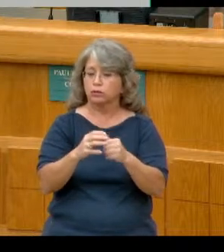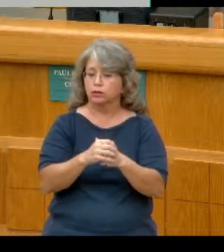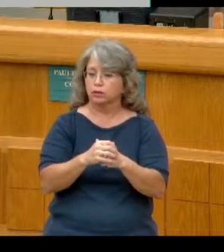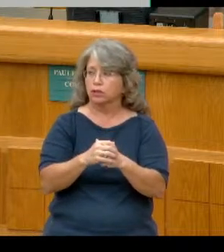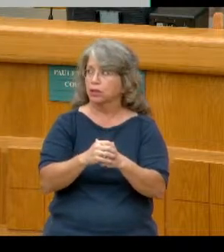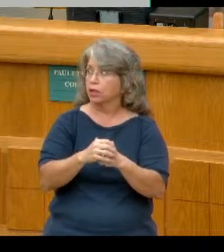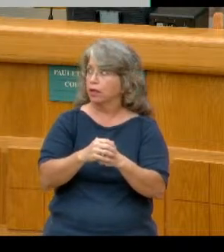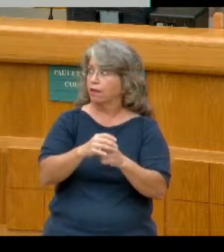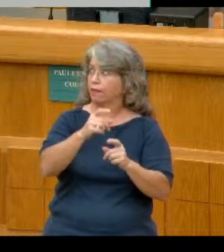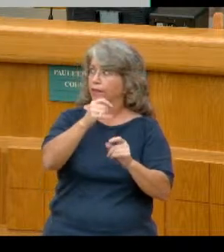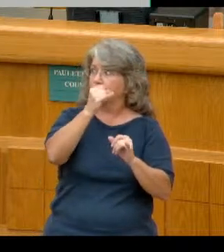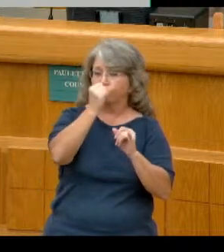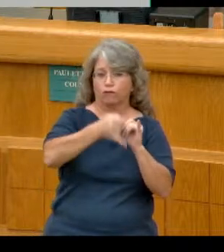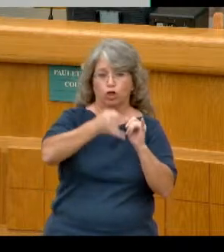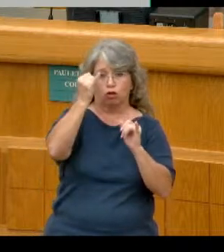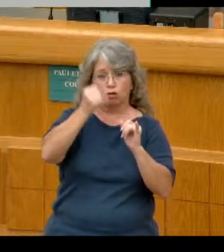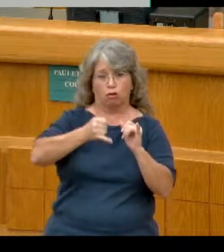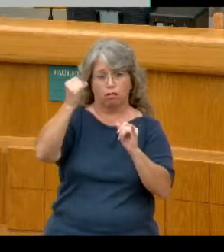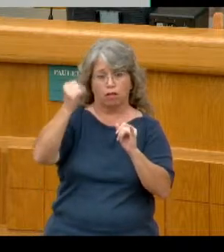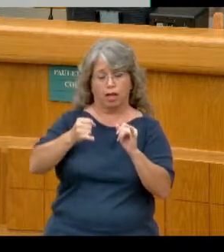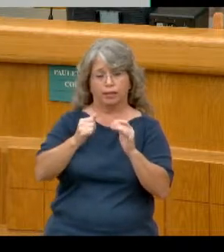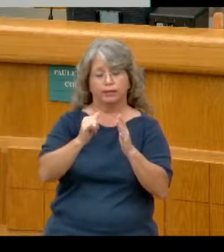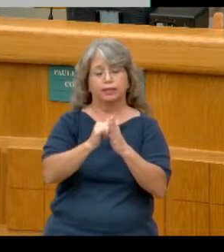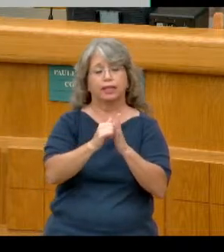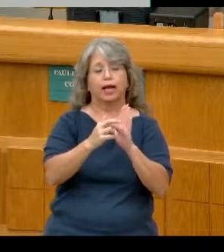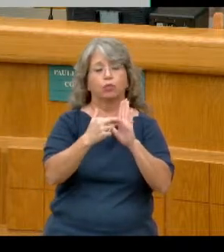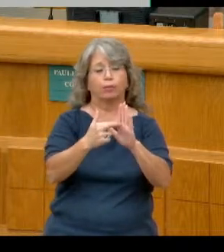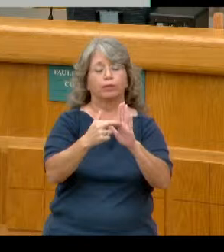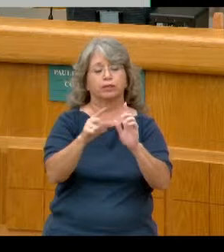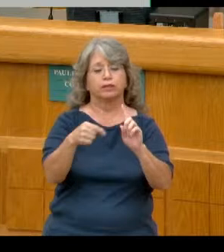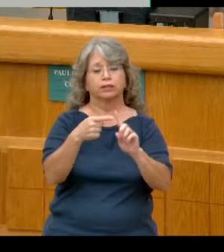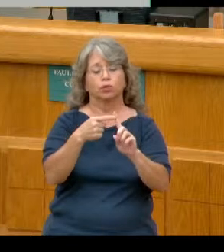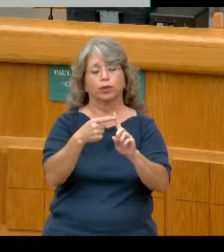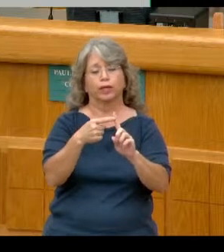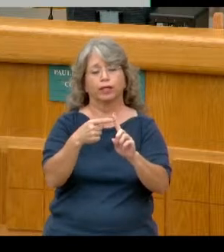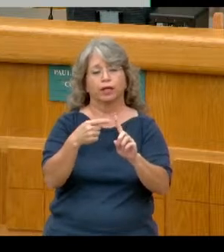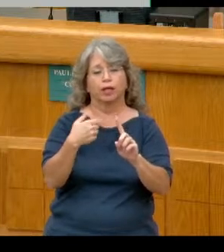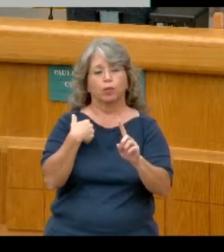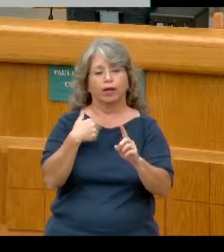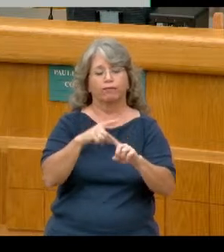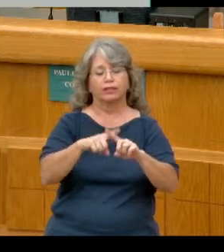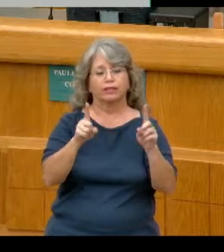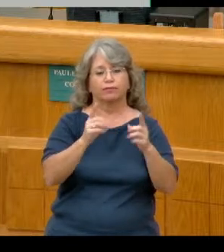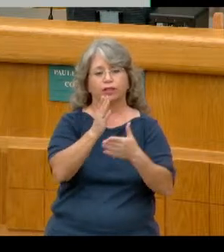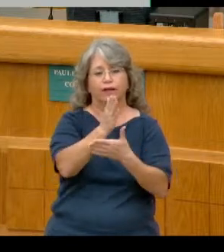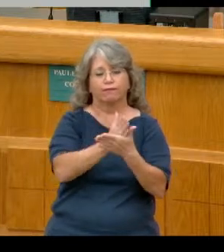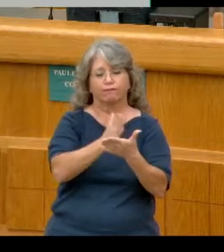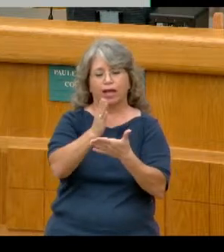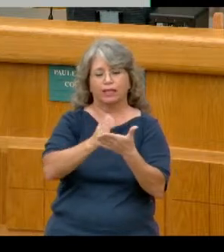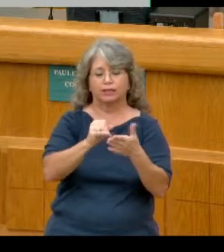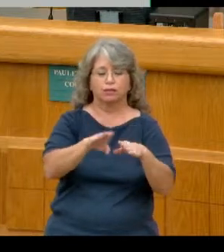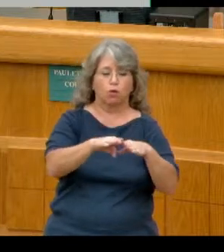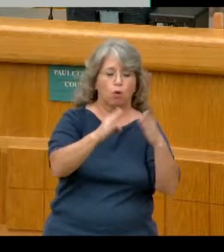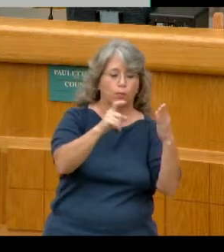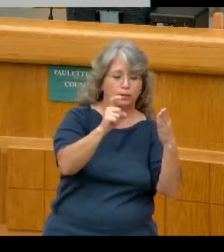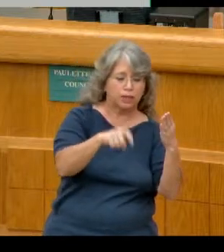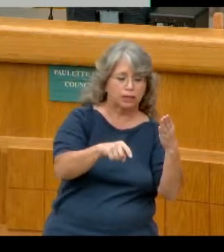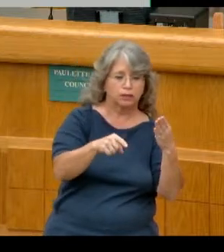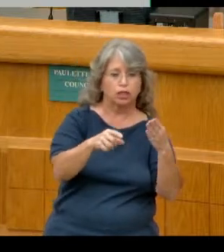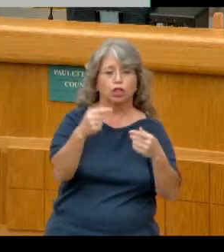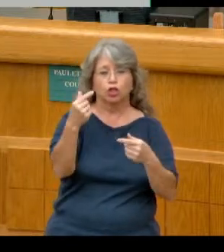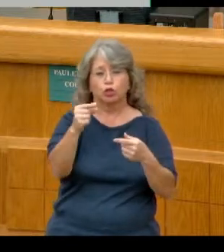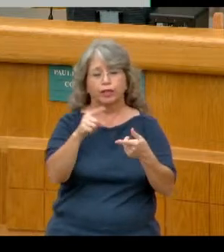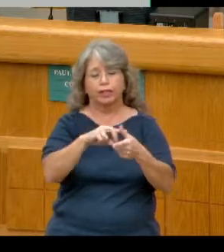vertical lines on the graph, they represent when different interventions or rolling back of interventions took place. Green means rolling back,